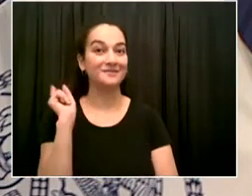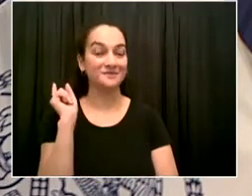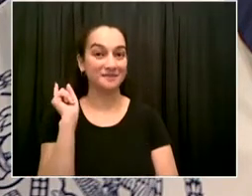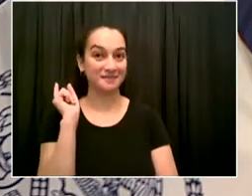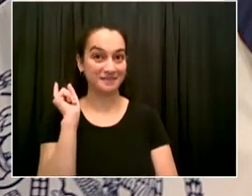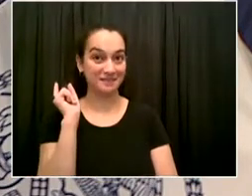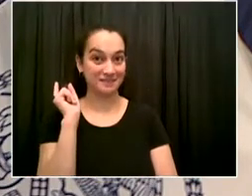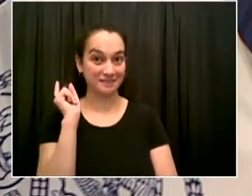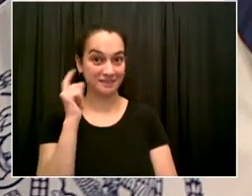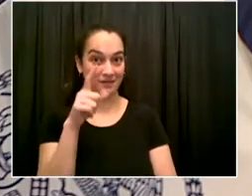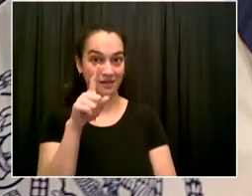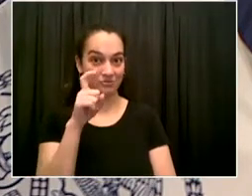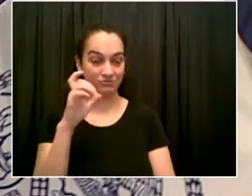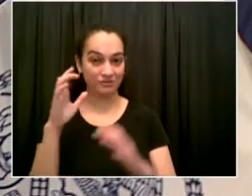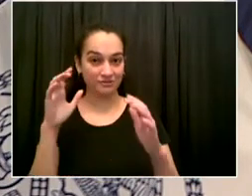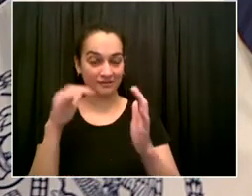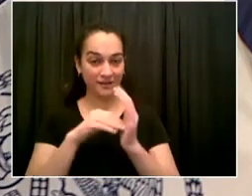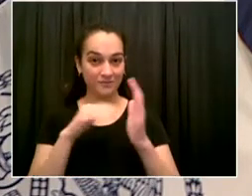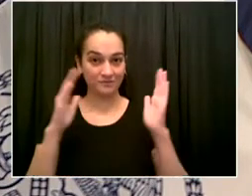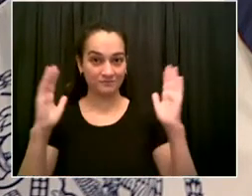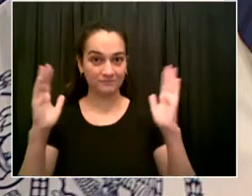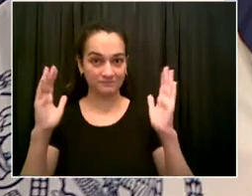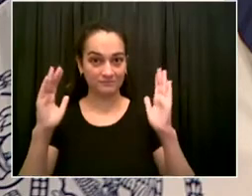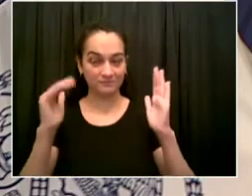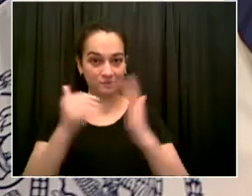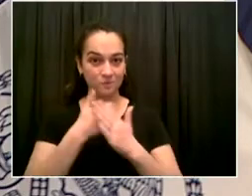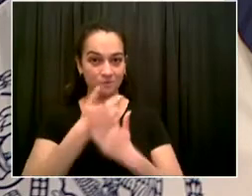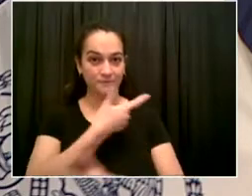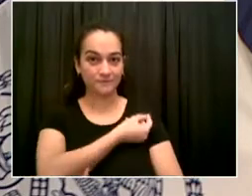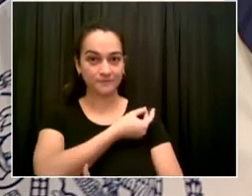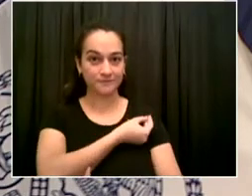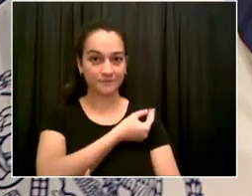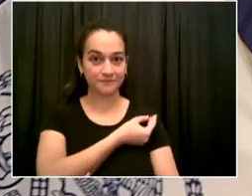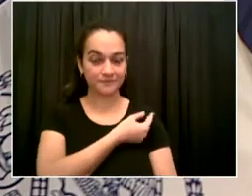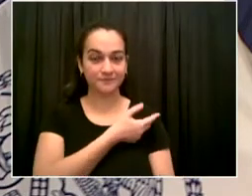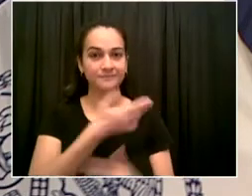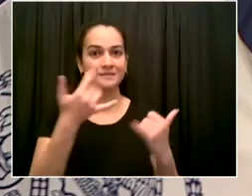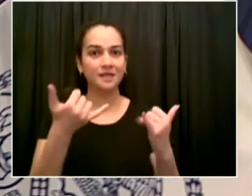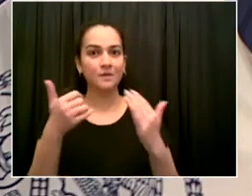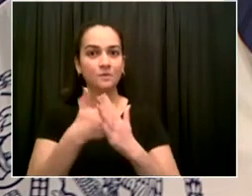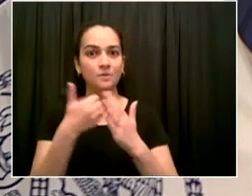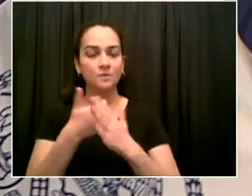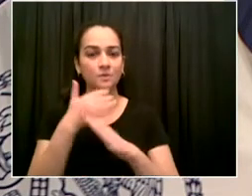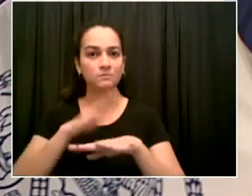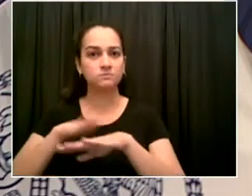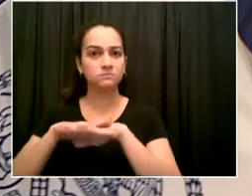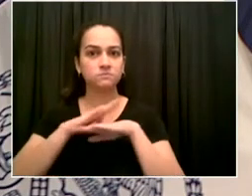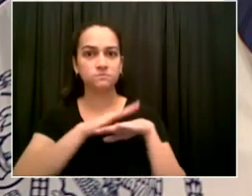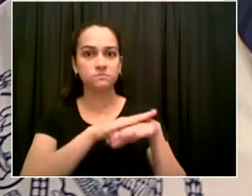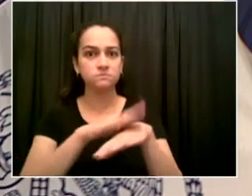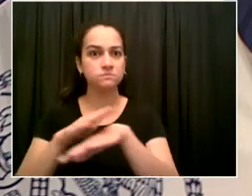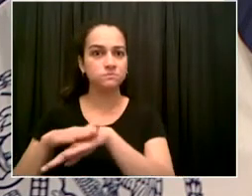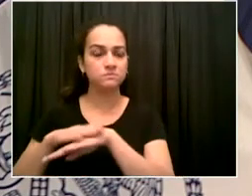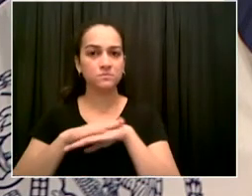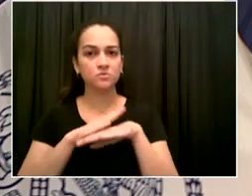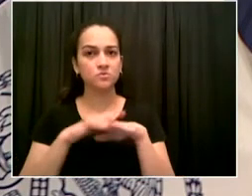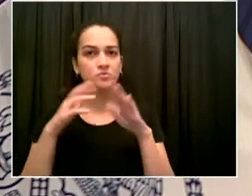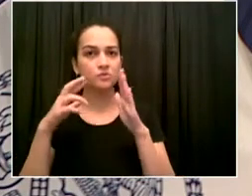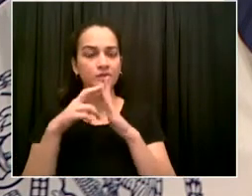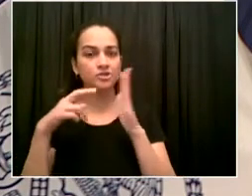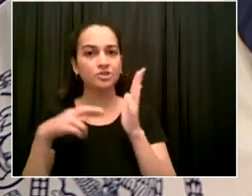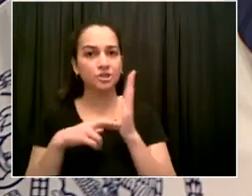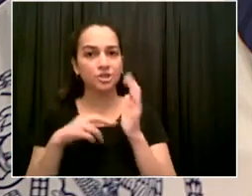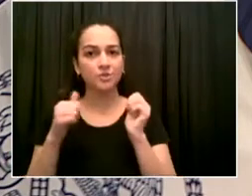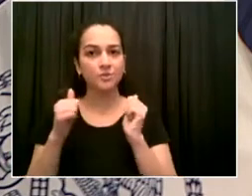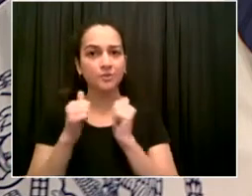do we have any preliminary information on what effect it's having on vaccination numbers? I will say anecdotally, by the way, we were at